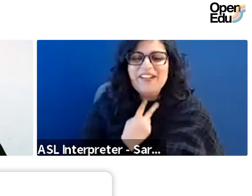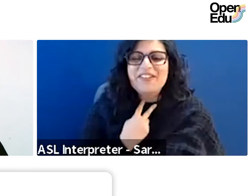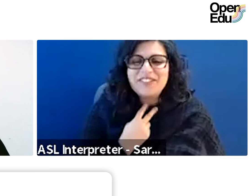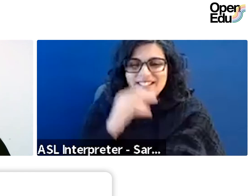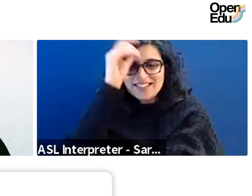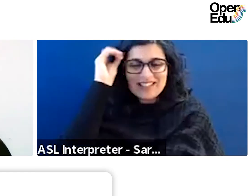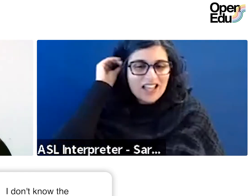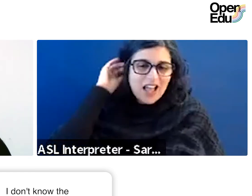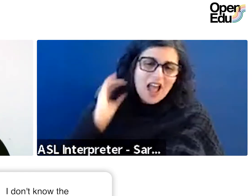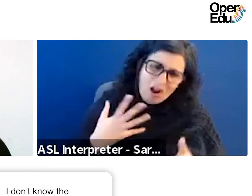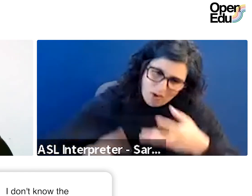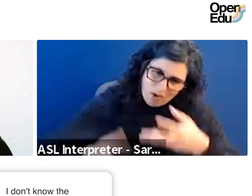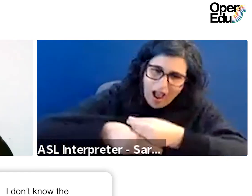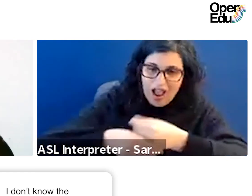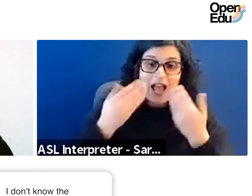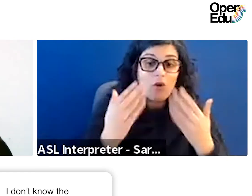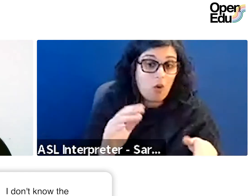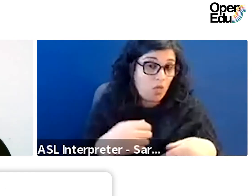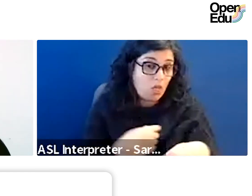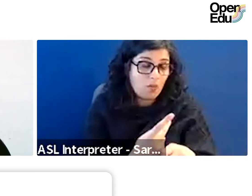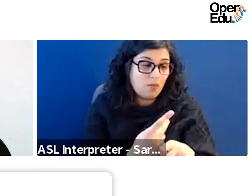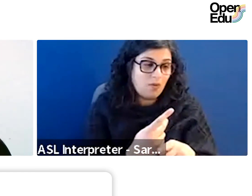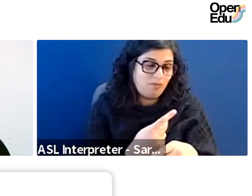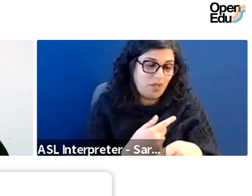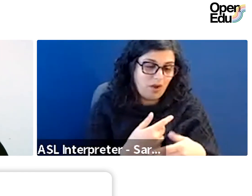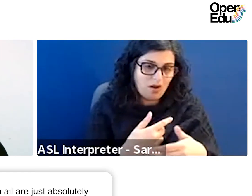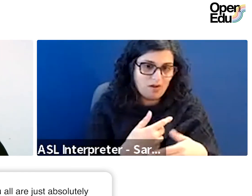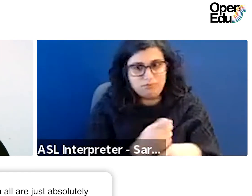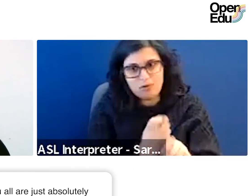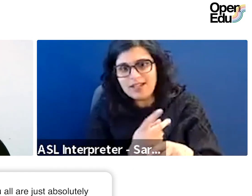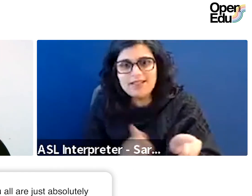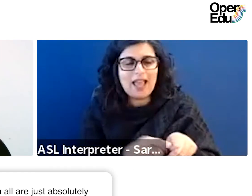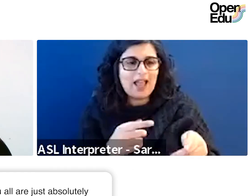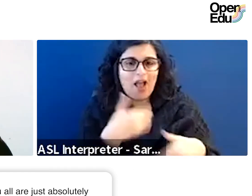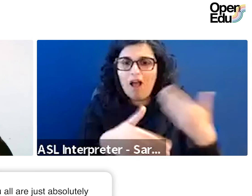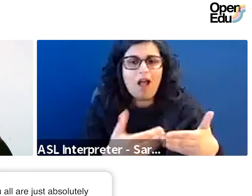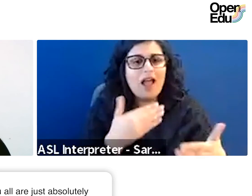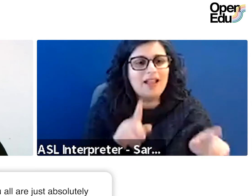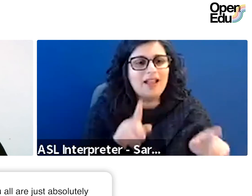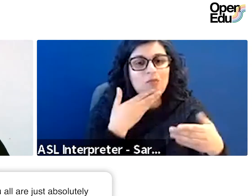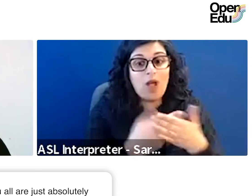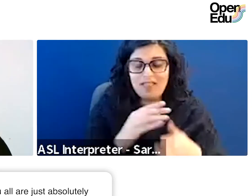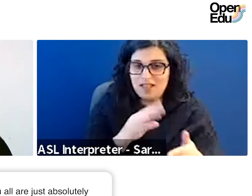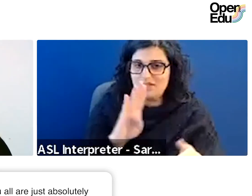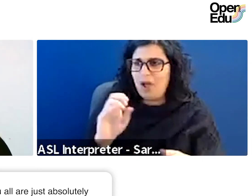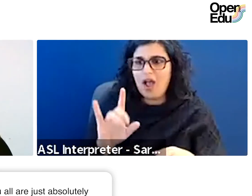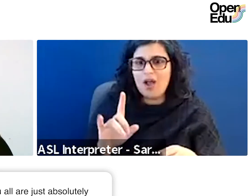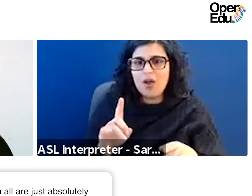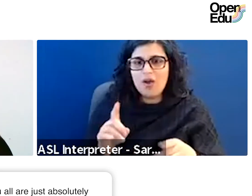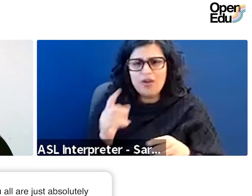I do want to add on to that. I don't know the process as well as Bob. I'm not a designer. You all are just absolutely amazing.